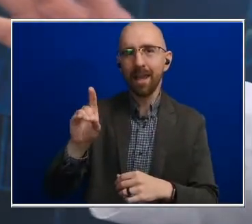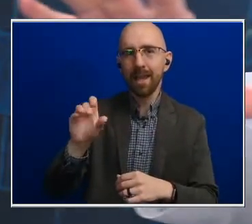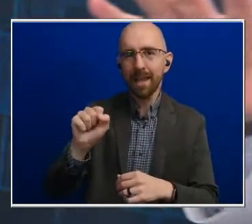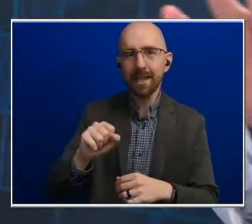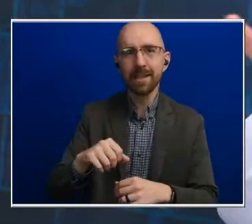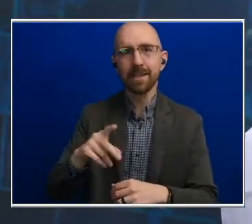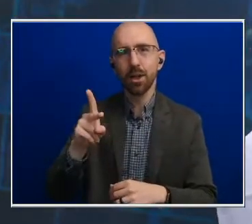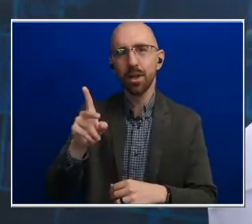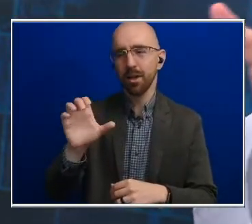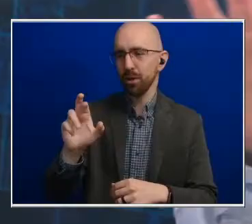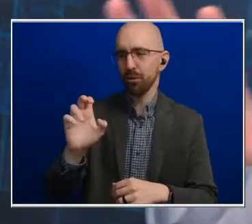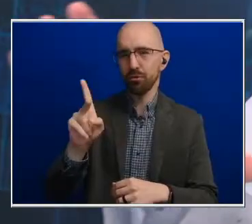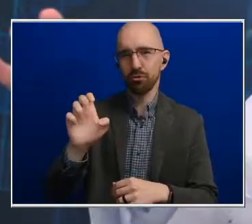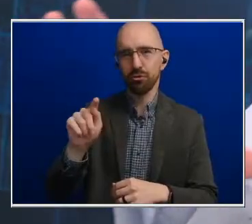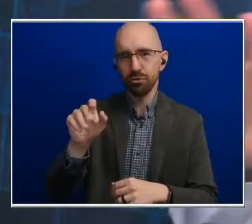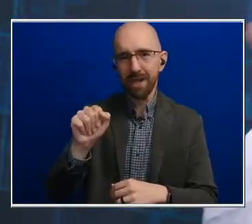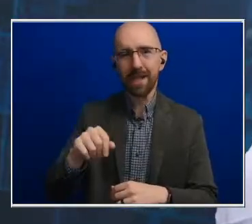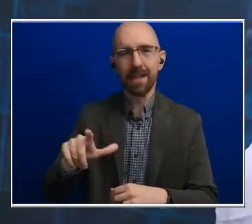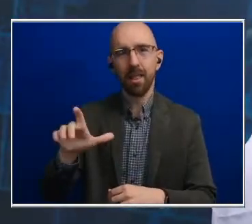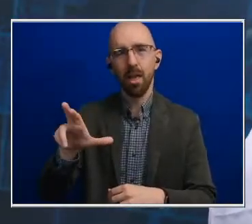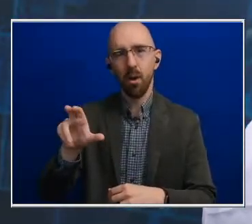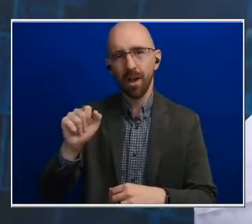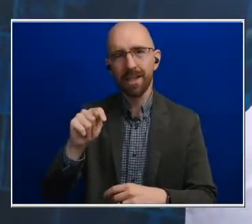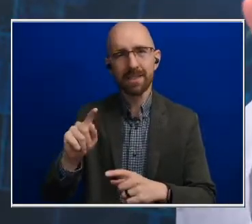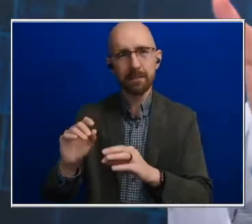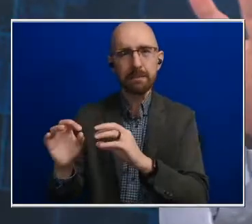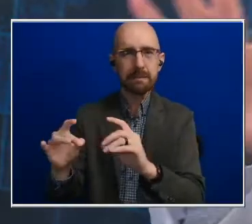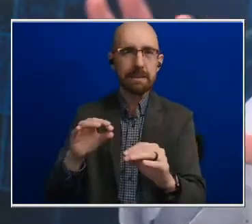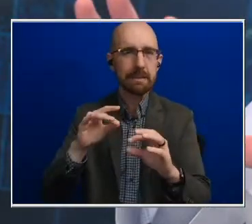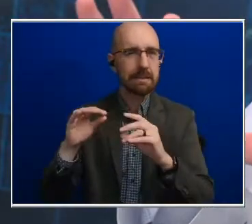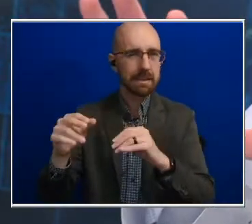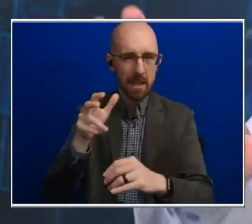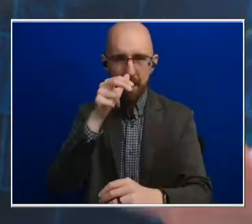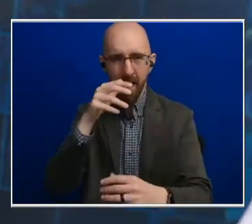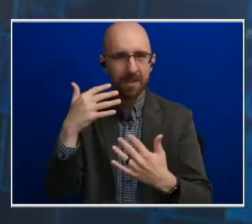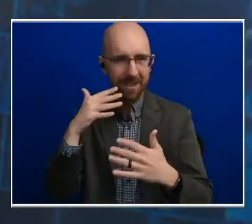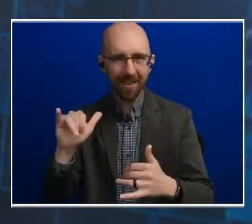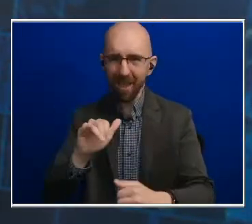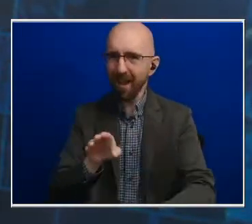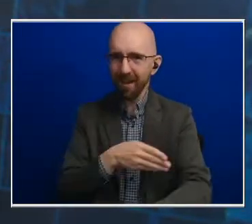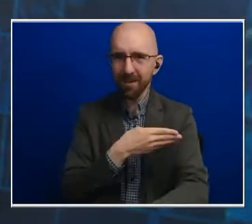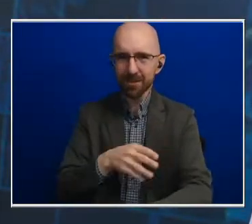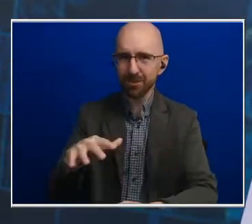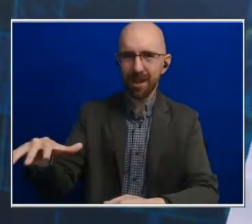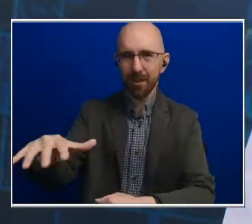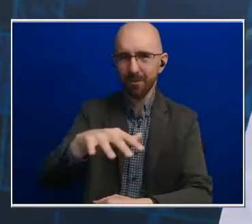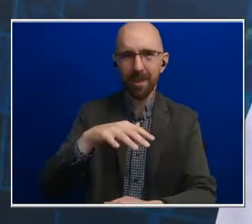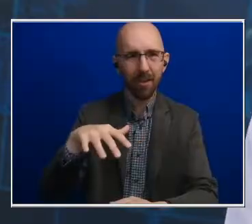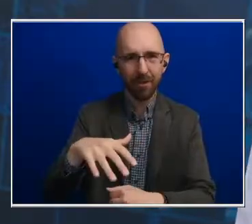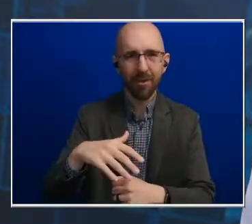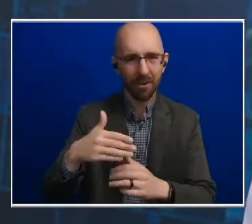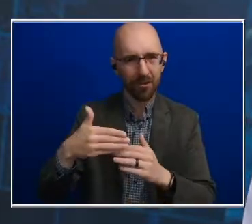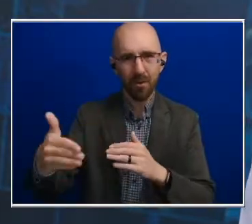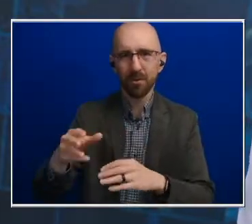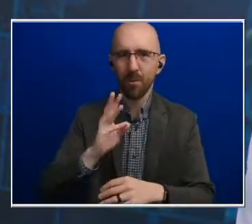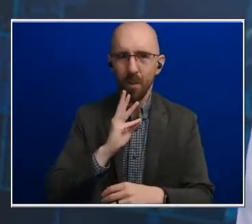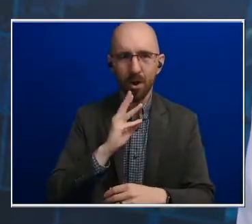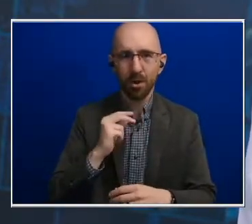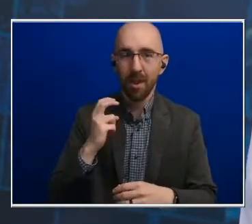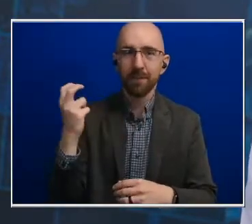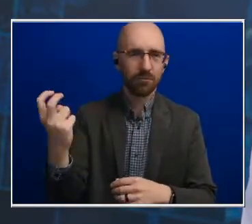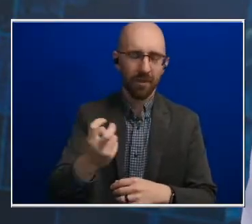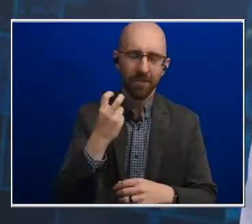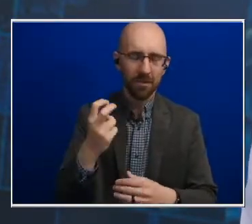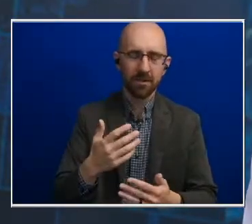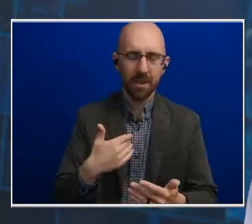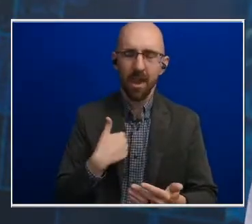this wave of different sounds. And it's a concert down there across the water. And I've traveled all over, you